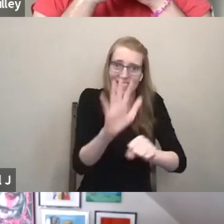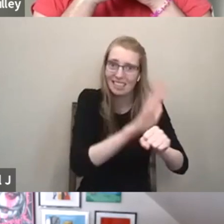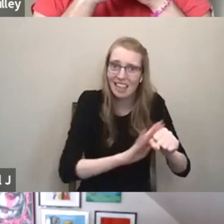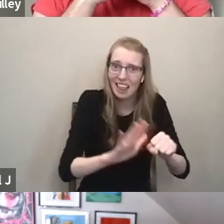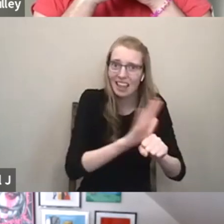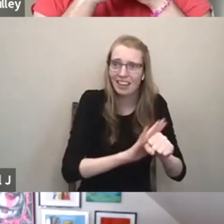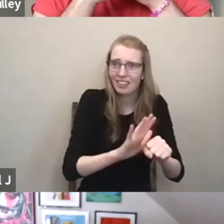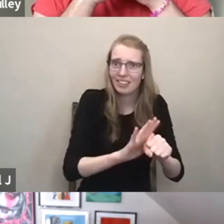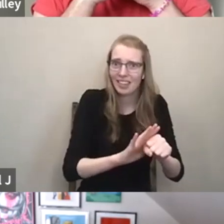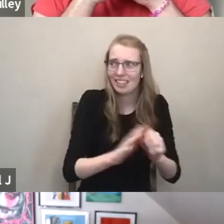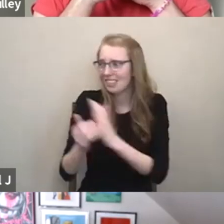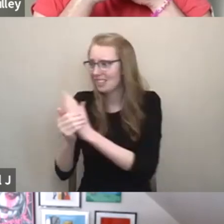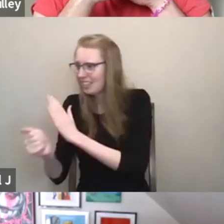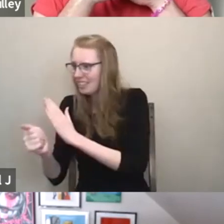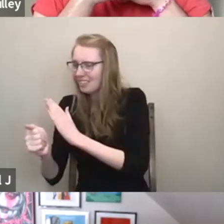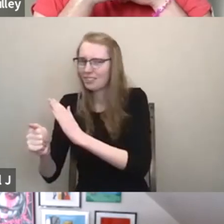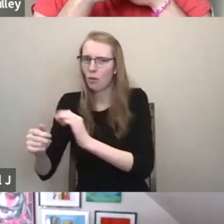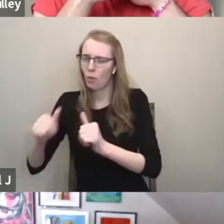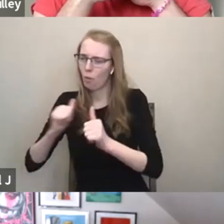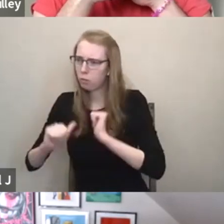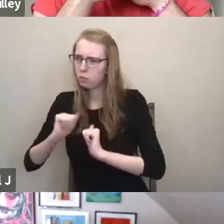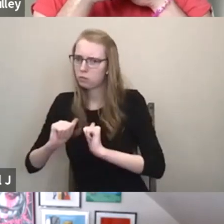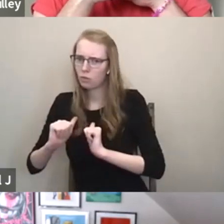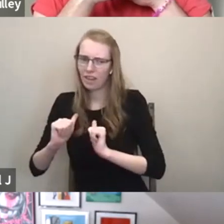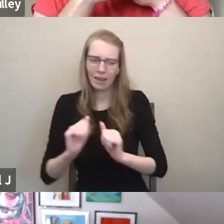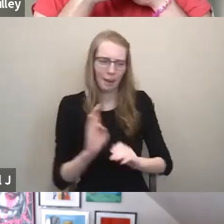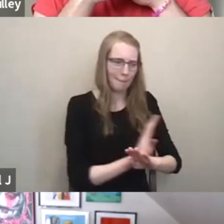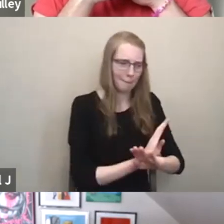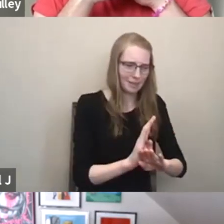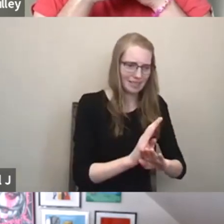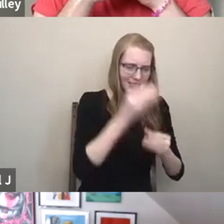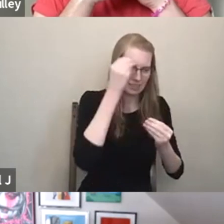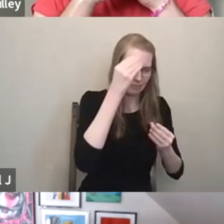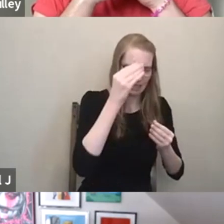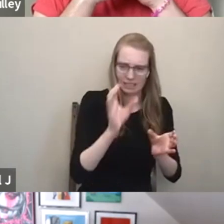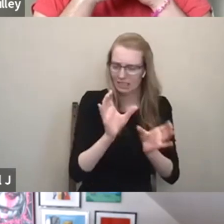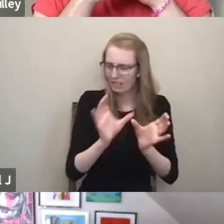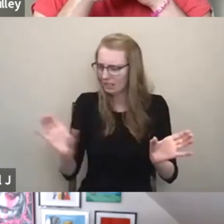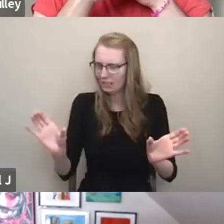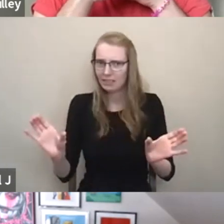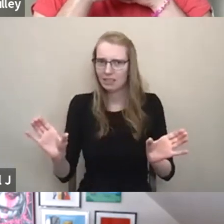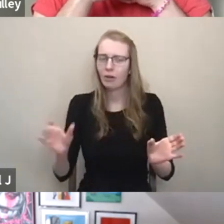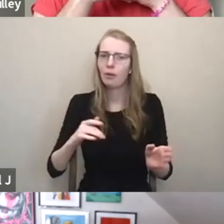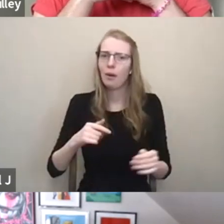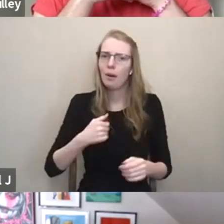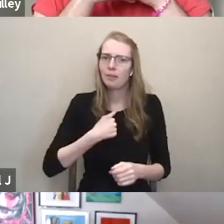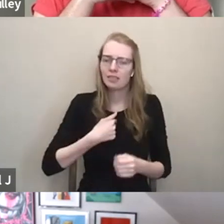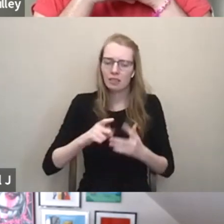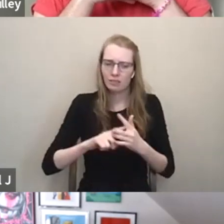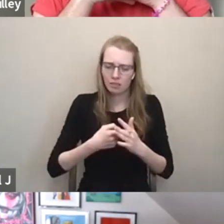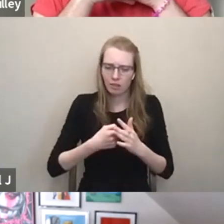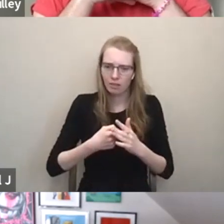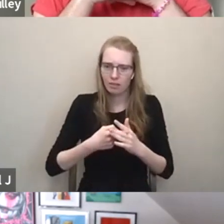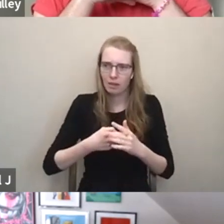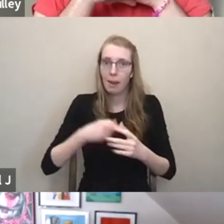understanding skills, talent. So I started to really develop my own work. I started